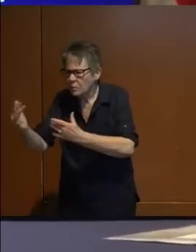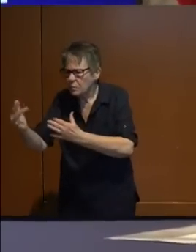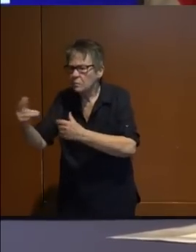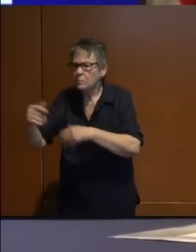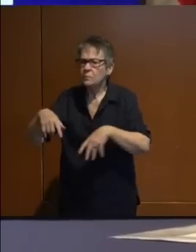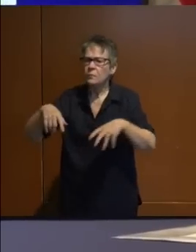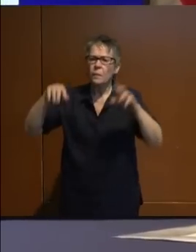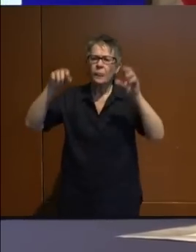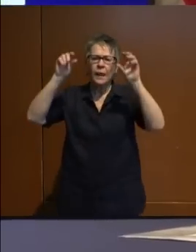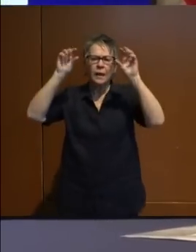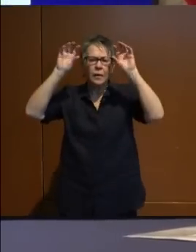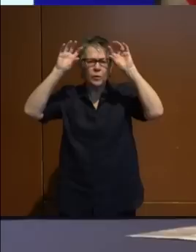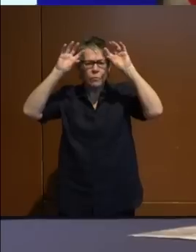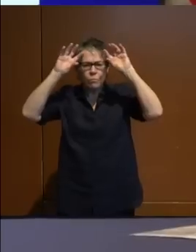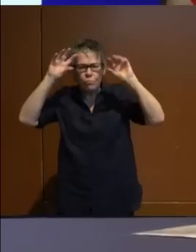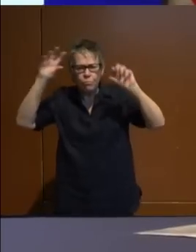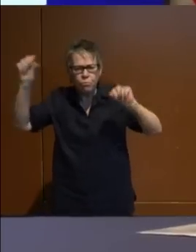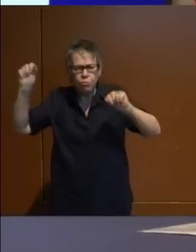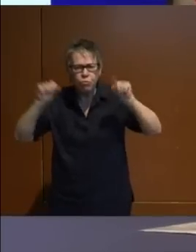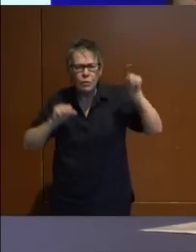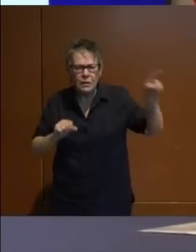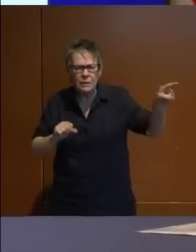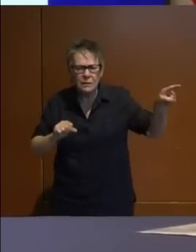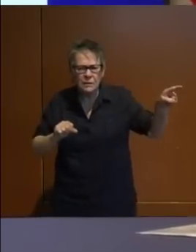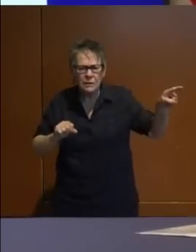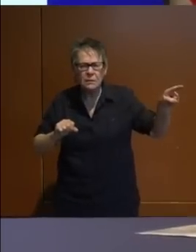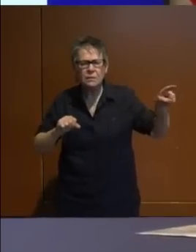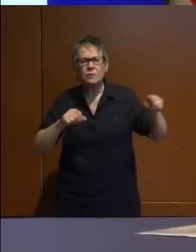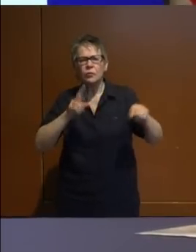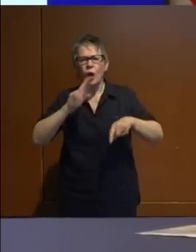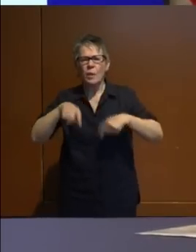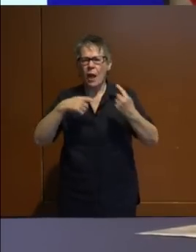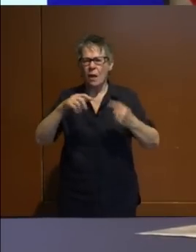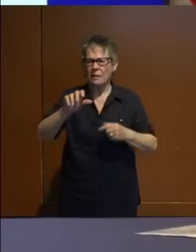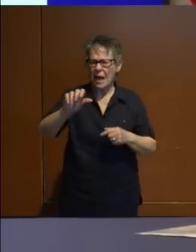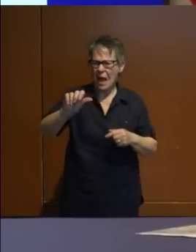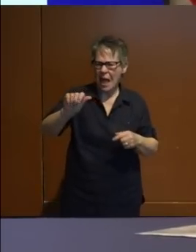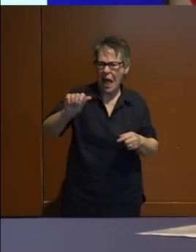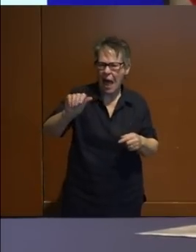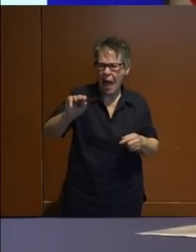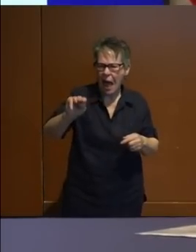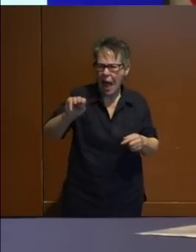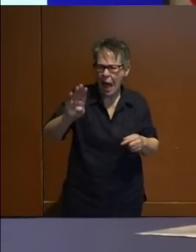Labs coming up with a new short-term turnaround testing reality.